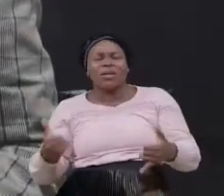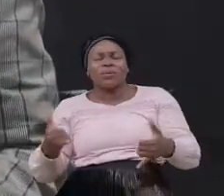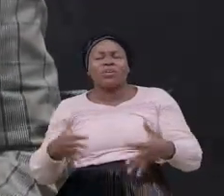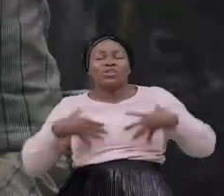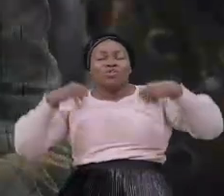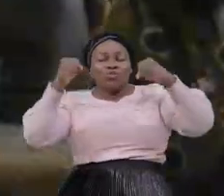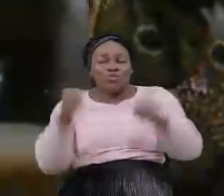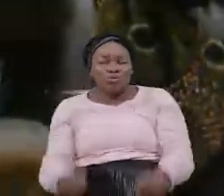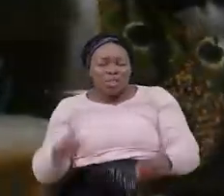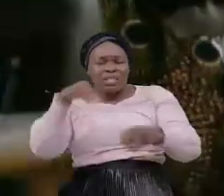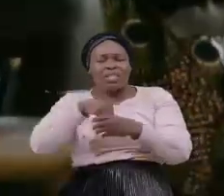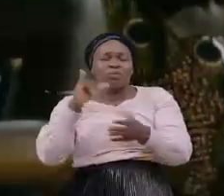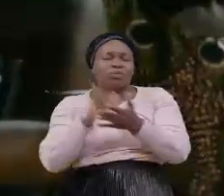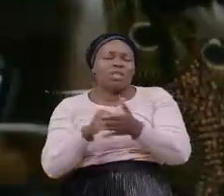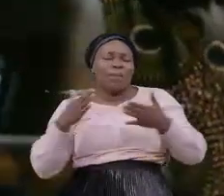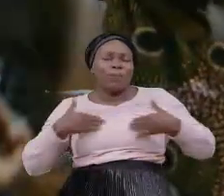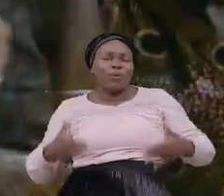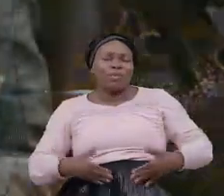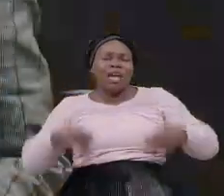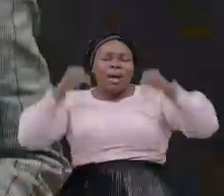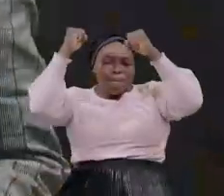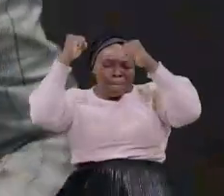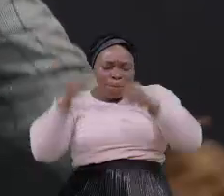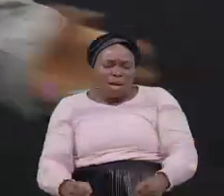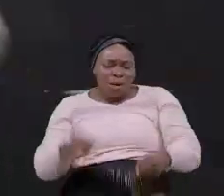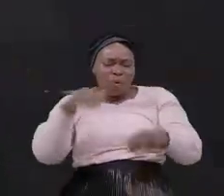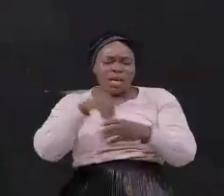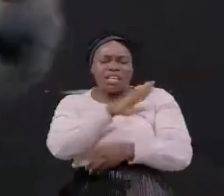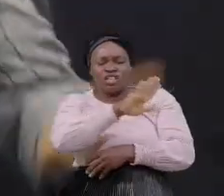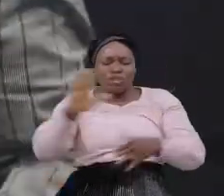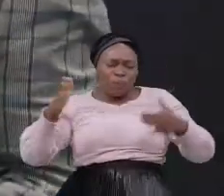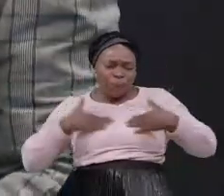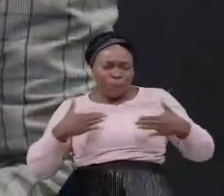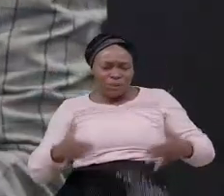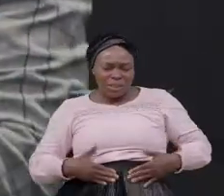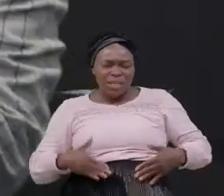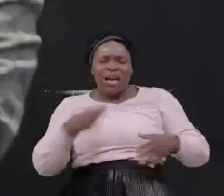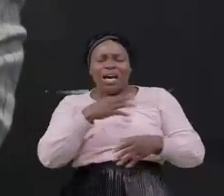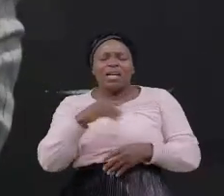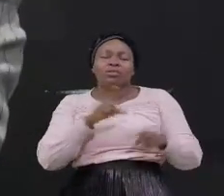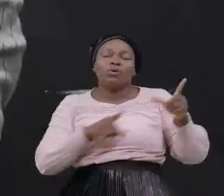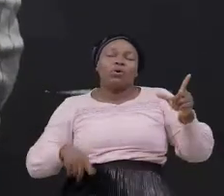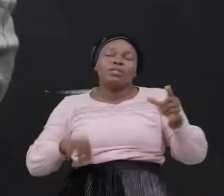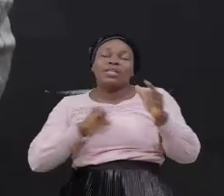body. Power, in your body. And Lord, I pray for everyone